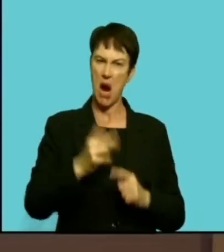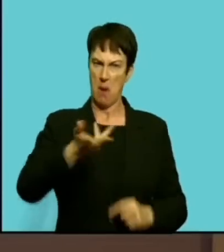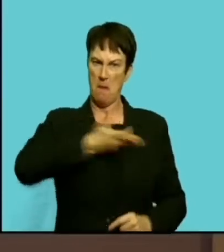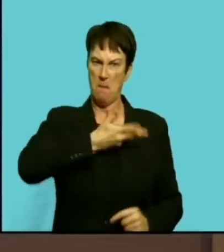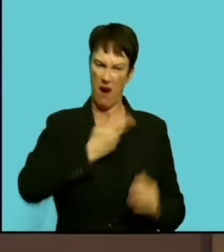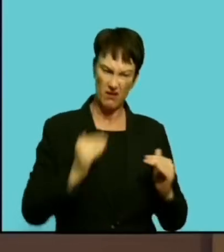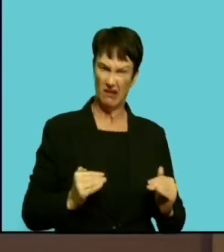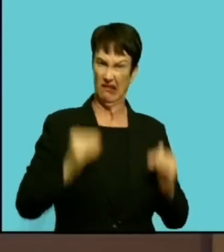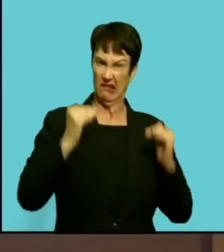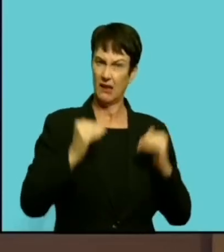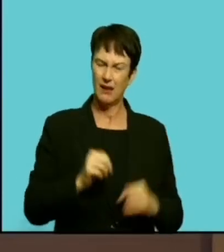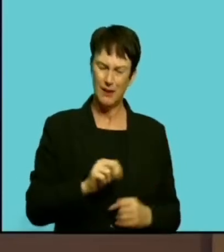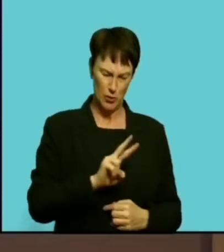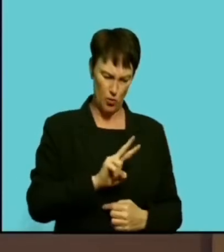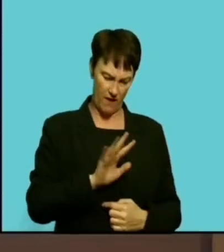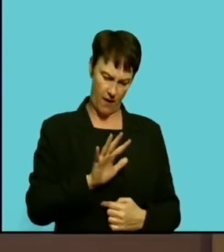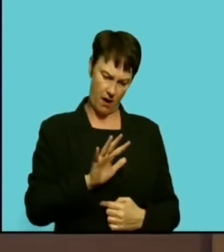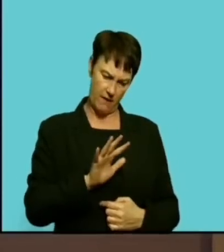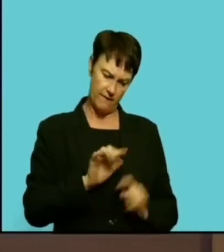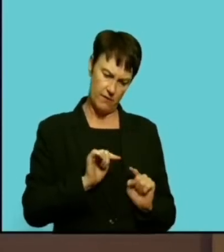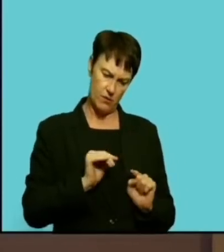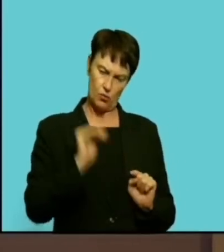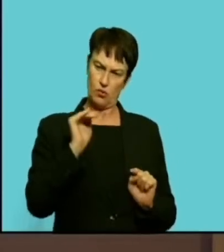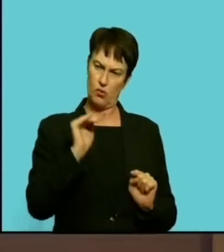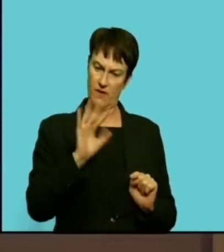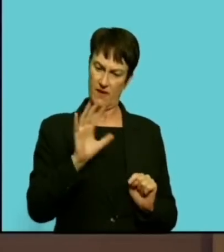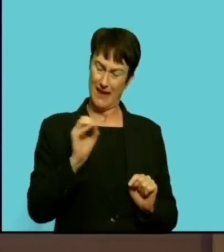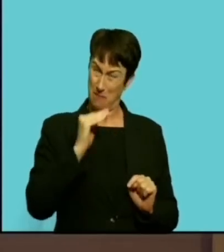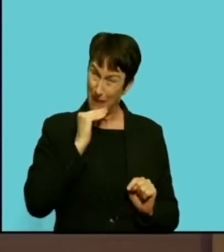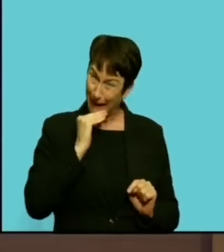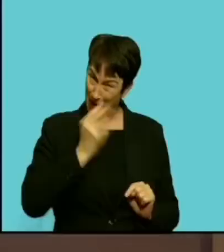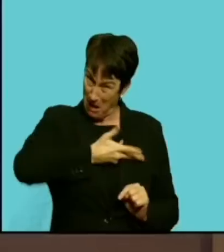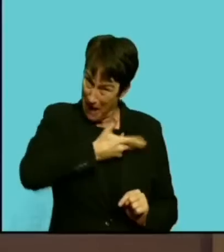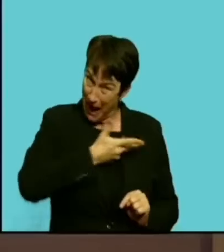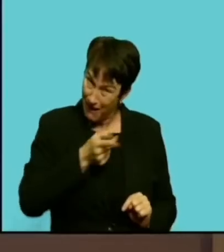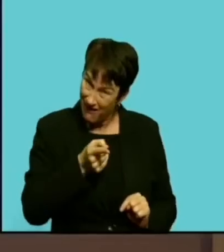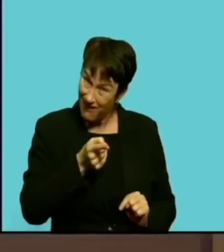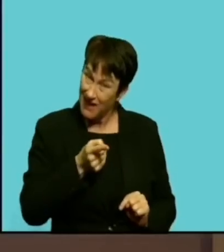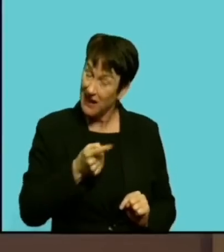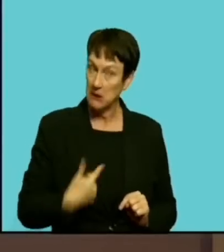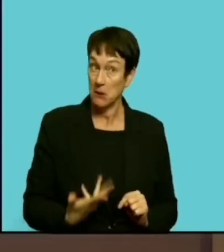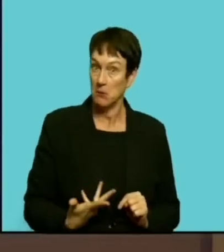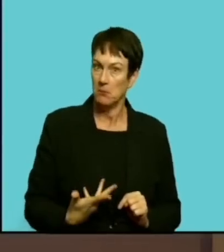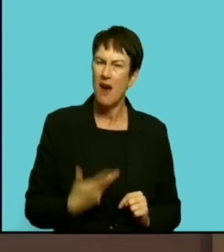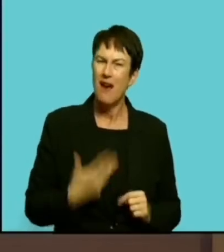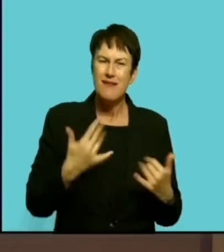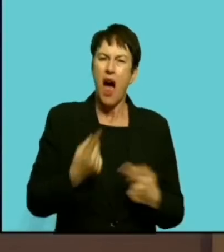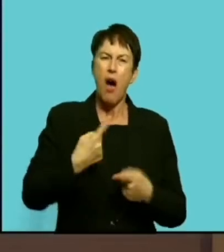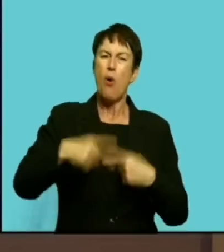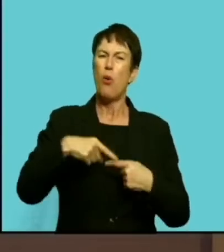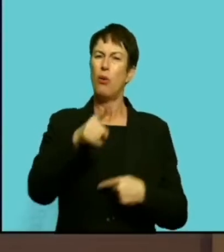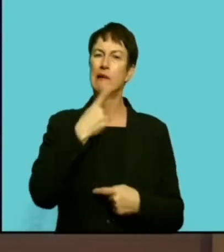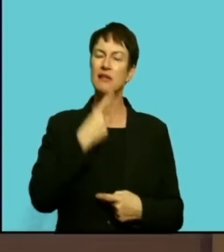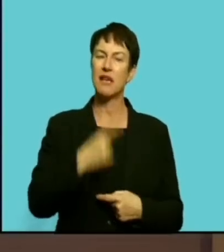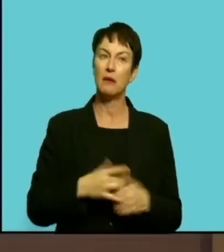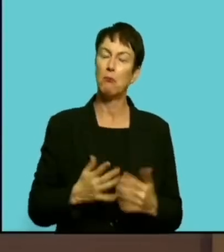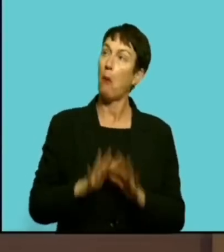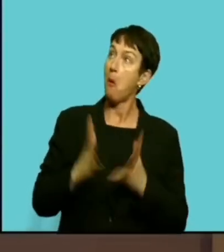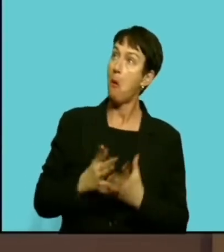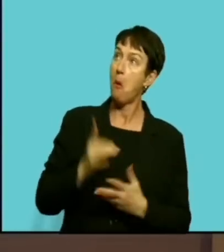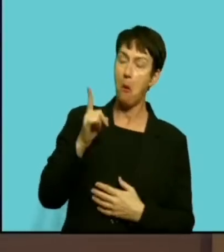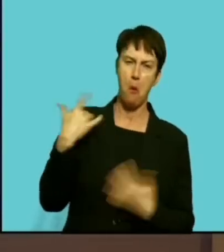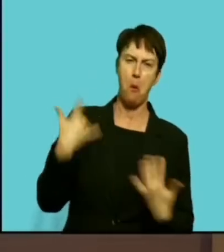points increases to 50 basis point increases is aggressive, and then also turn around and say that, well, the developed world is